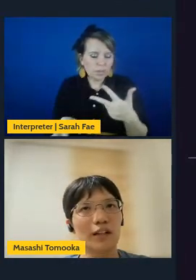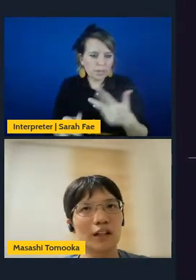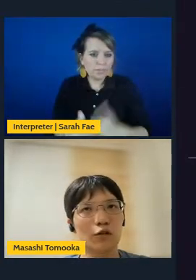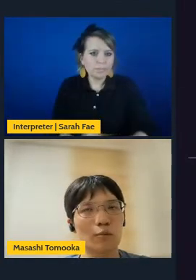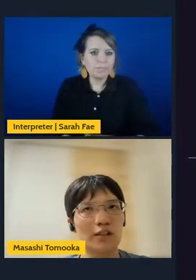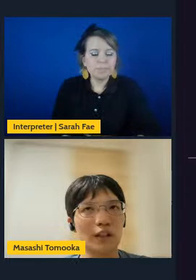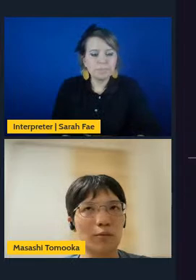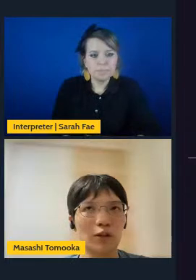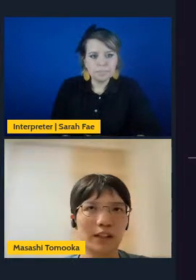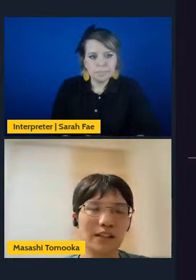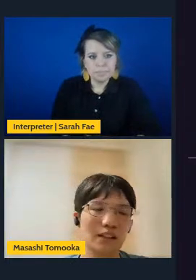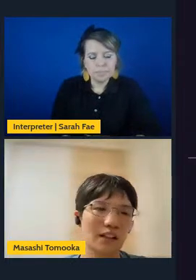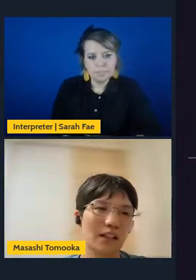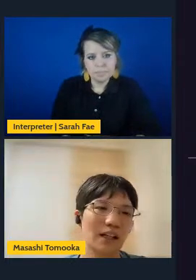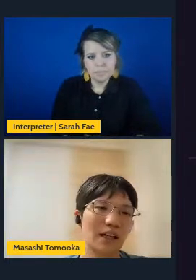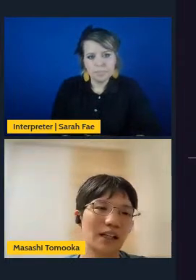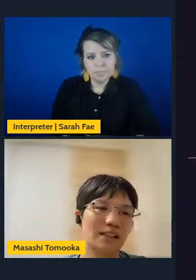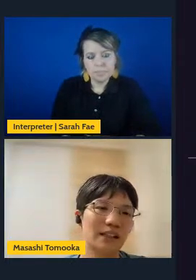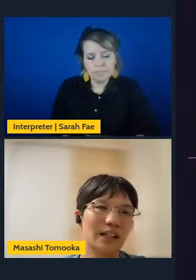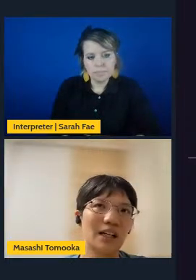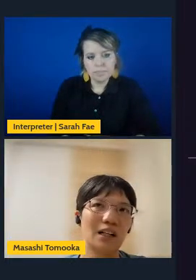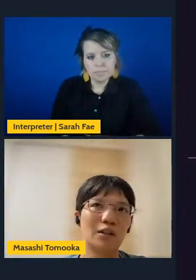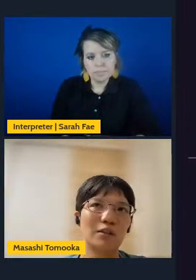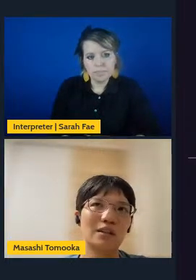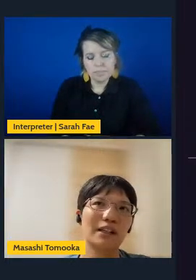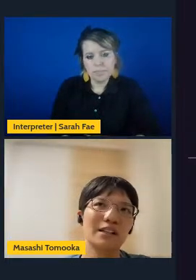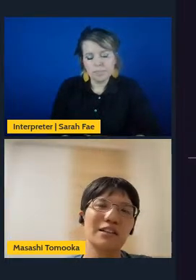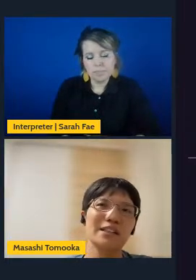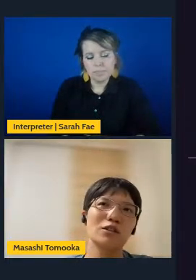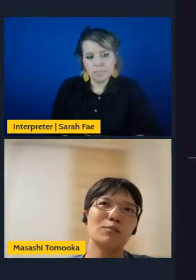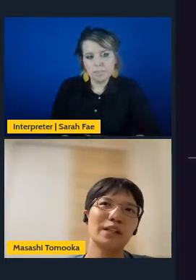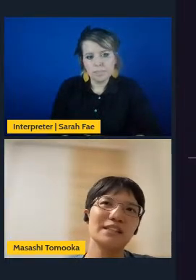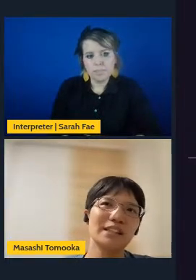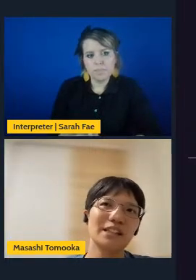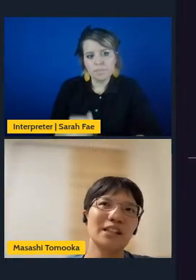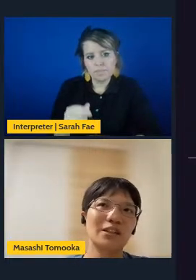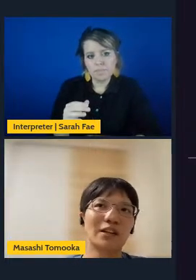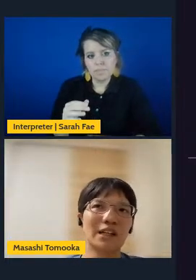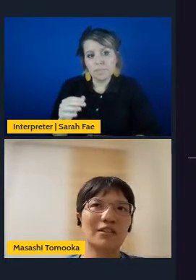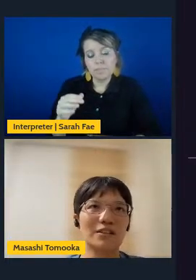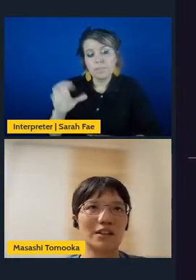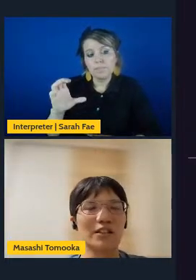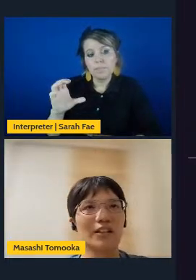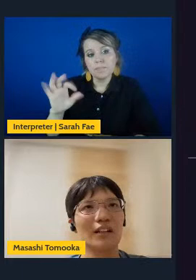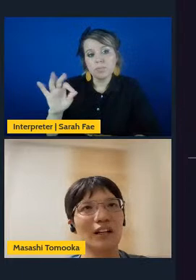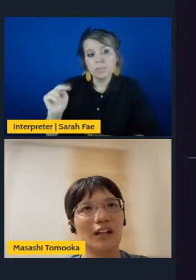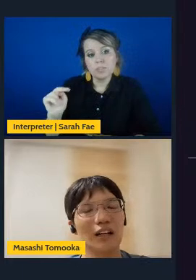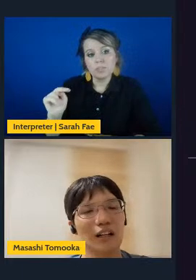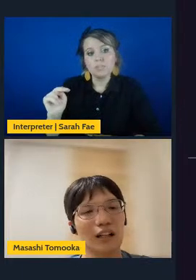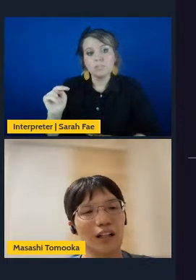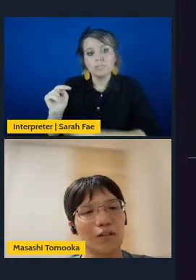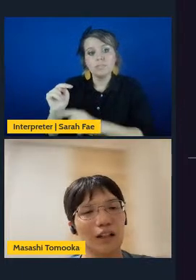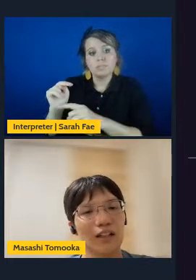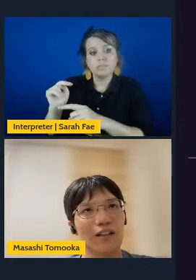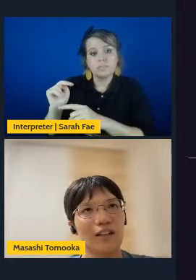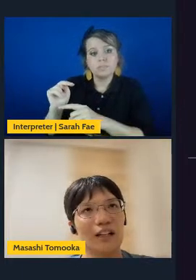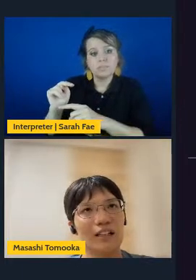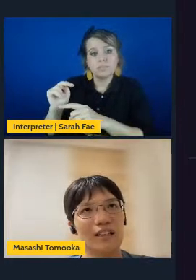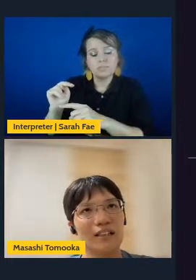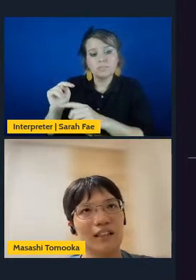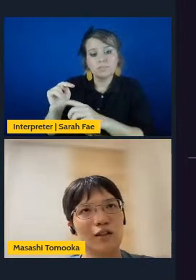job during CloudFormation deployment, there are increased complexity in your infrastructure.